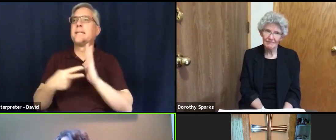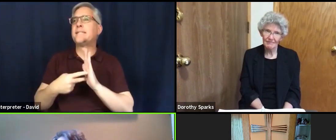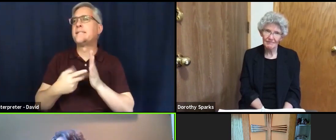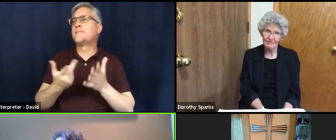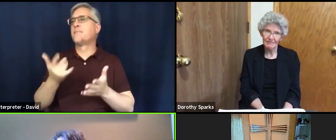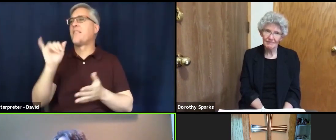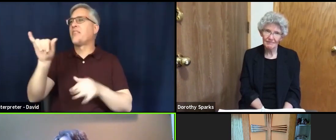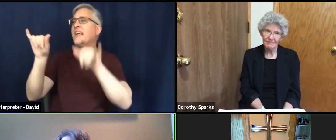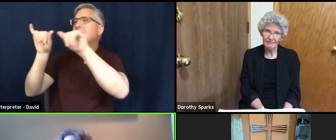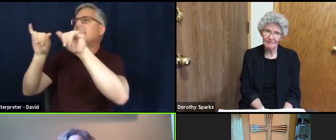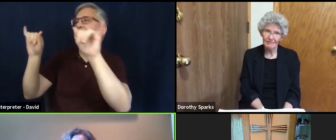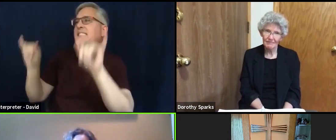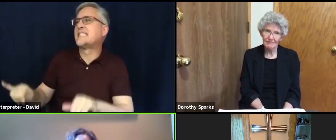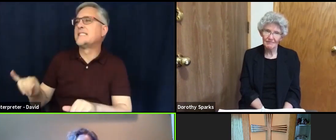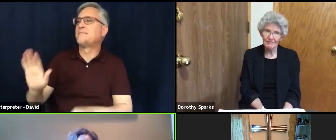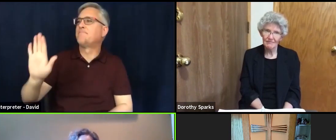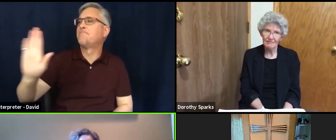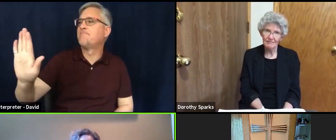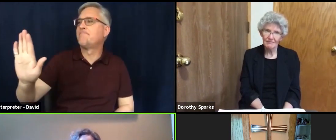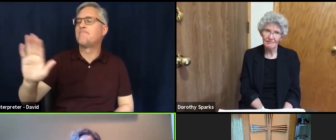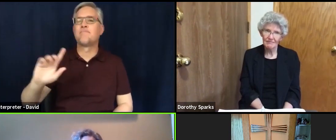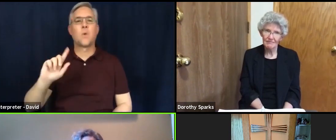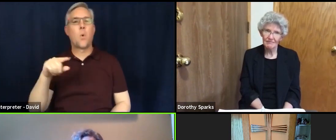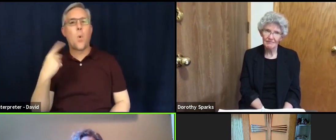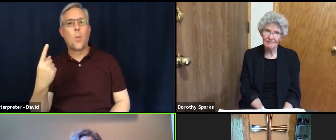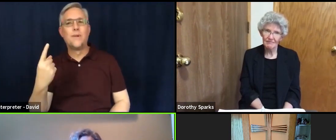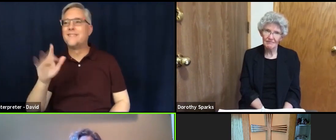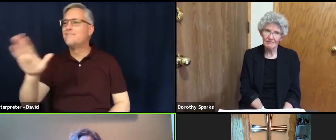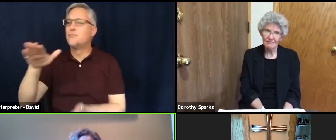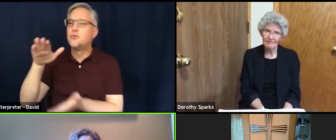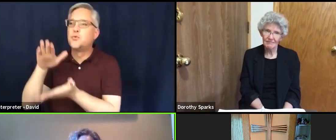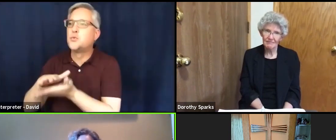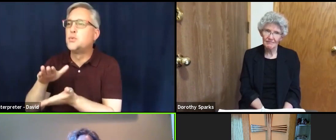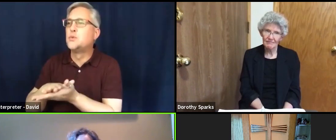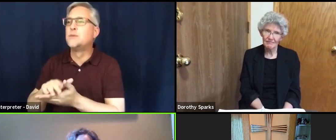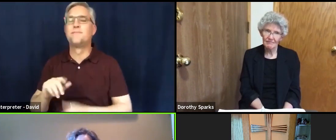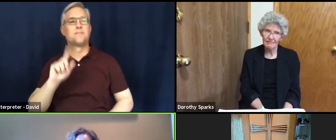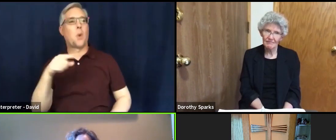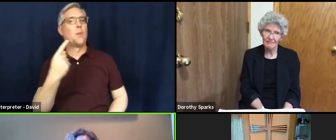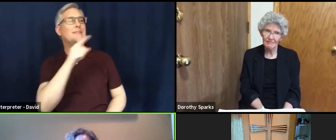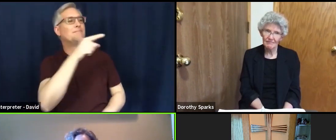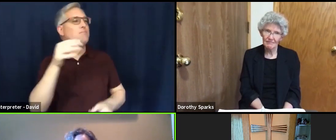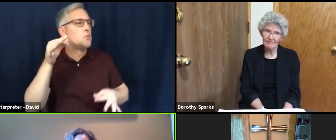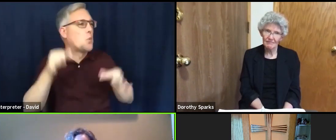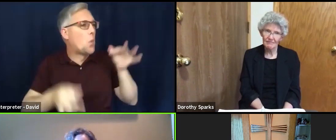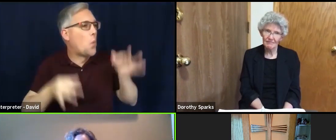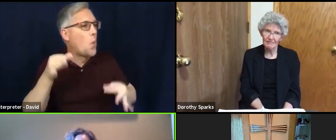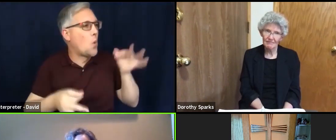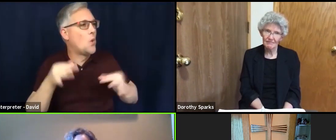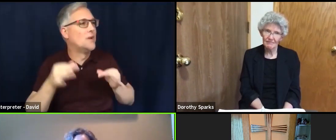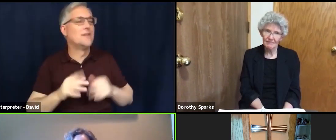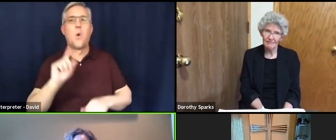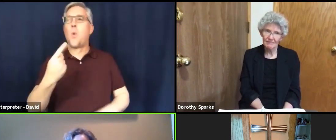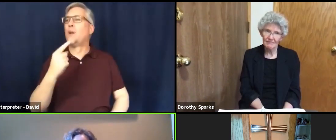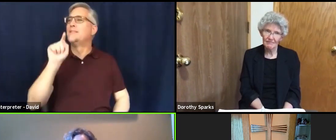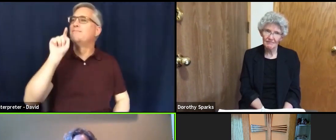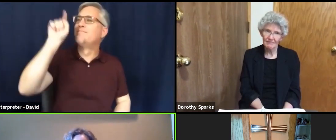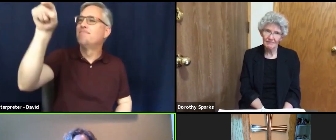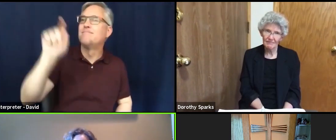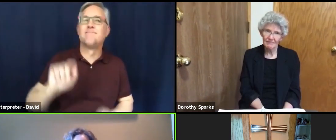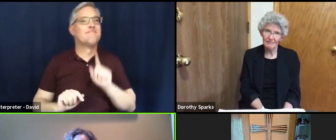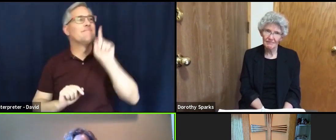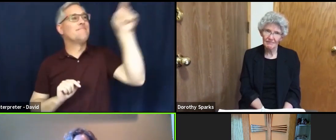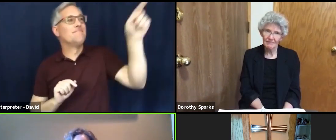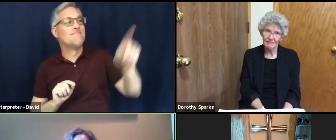structures, not just in our schools and the courts and those kinds of things, but it's in us.